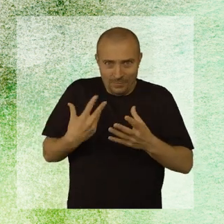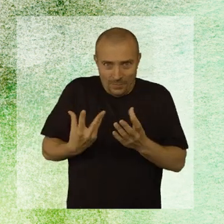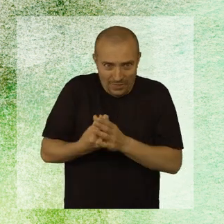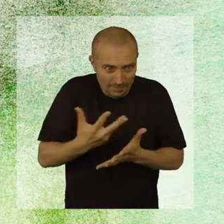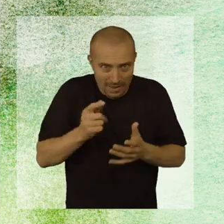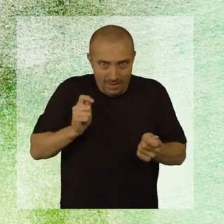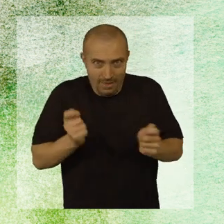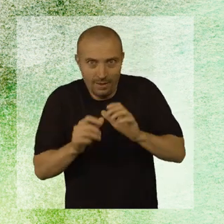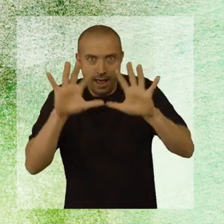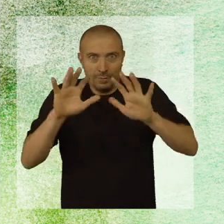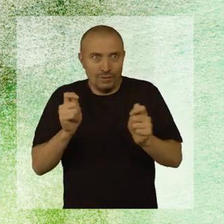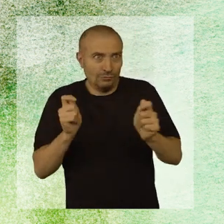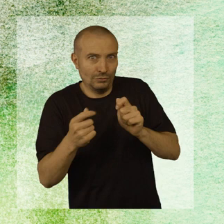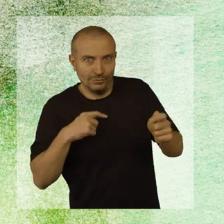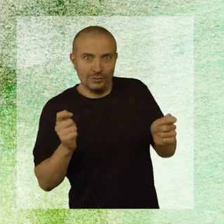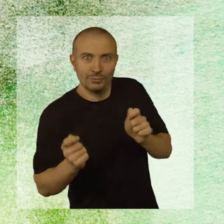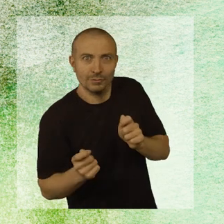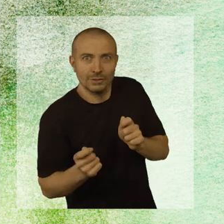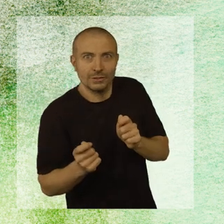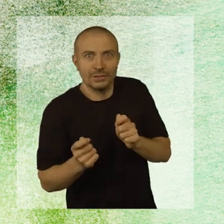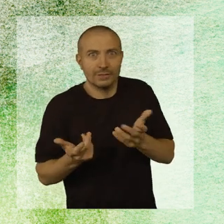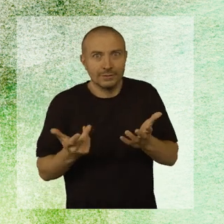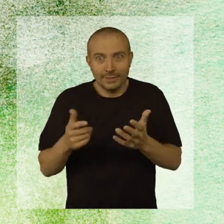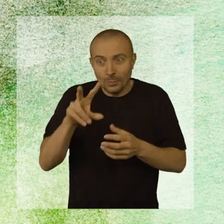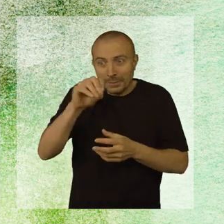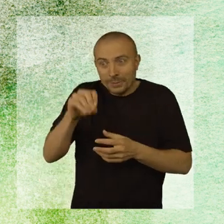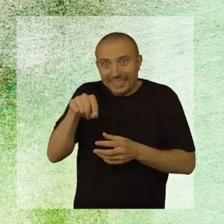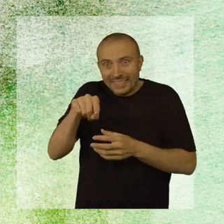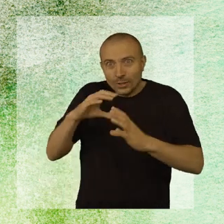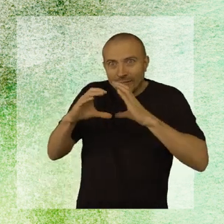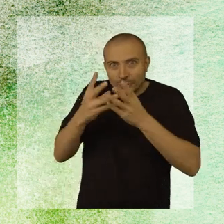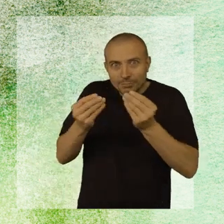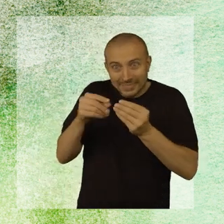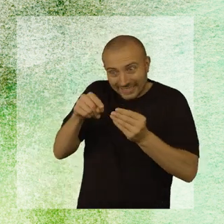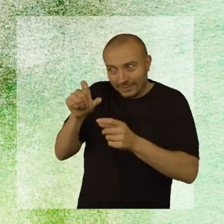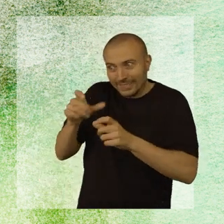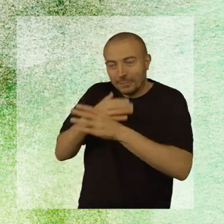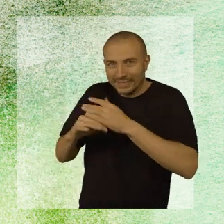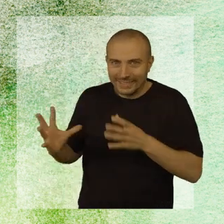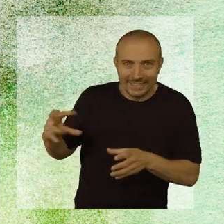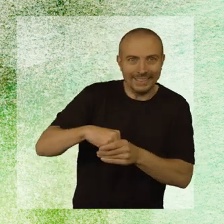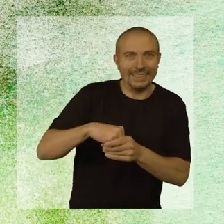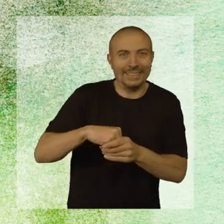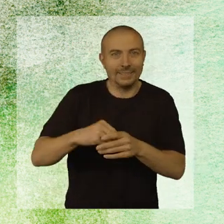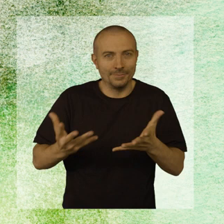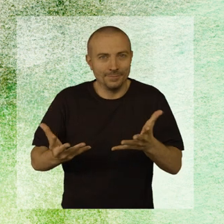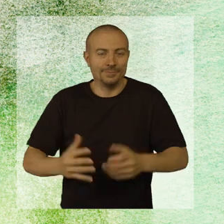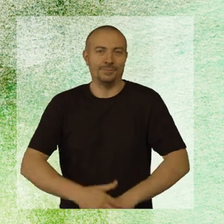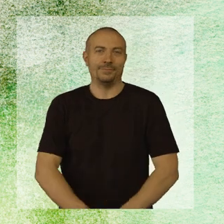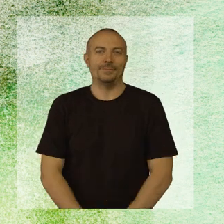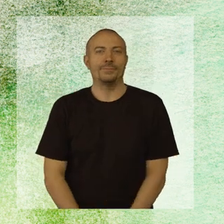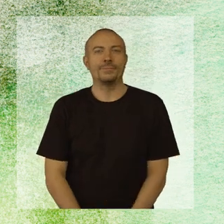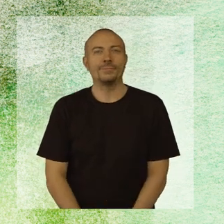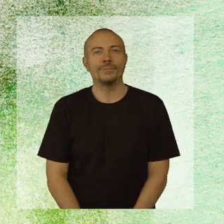in a world which is constantly changing due to climate change, at least 20% of that conversation needs to be made up by and